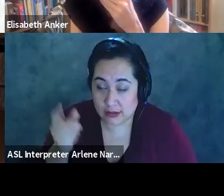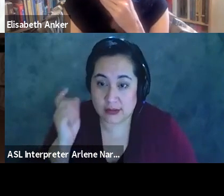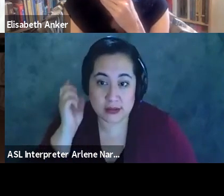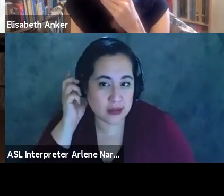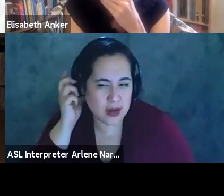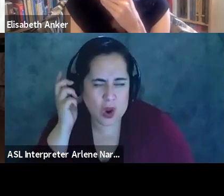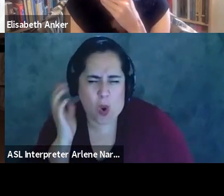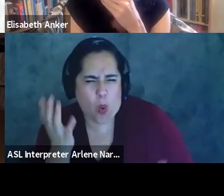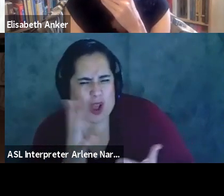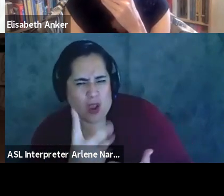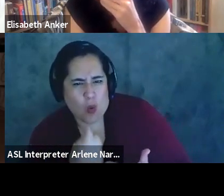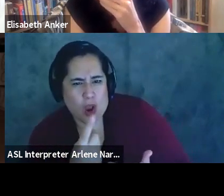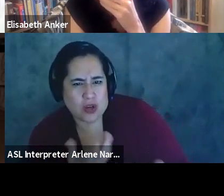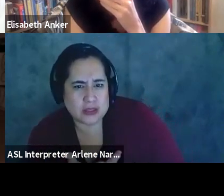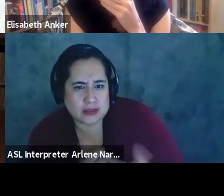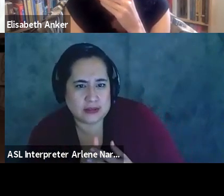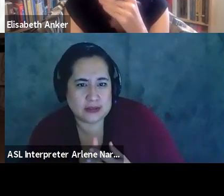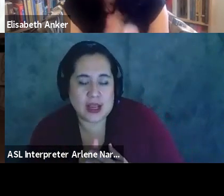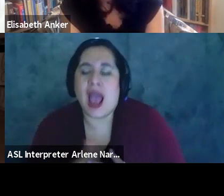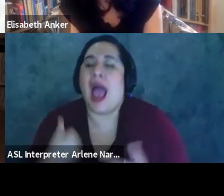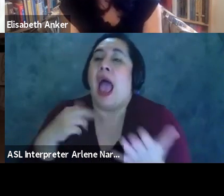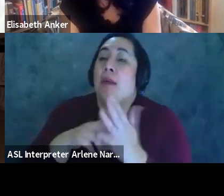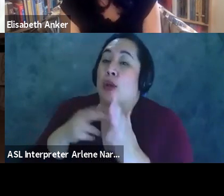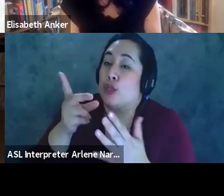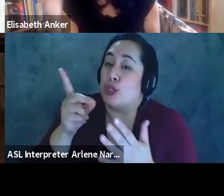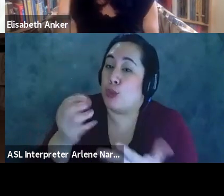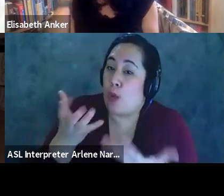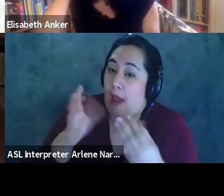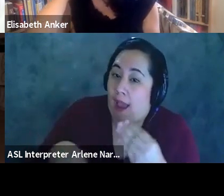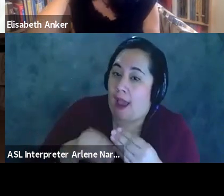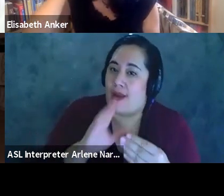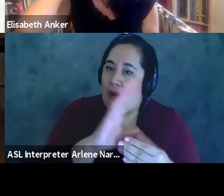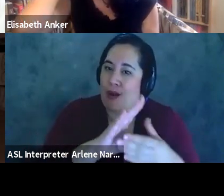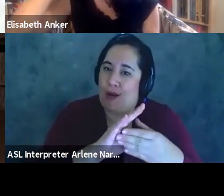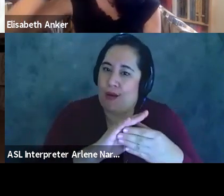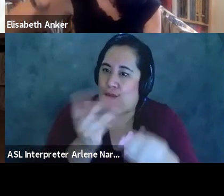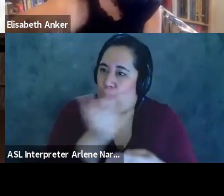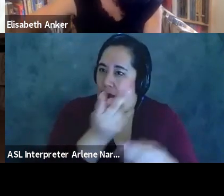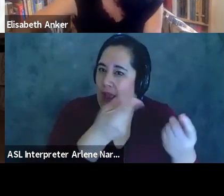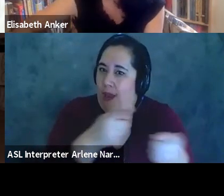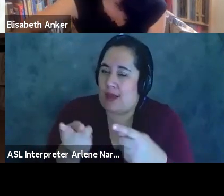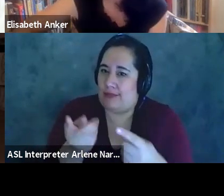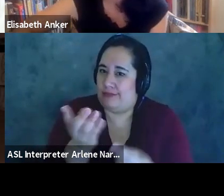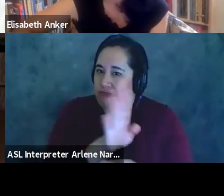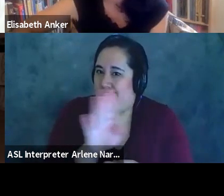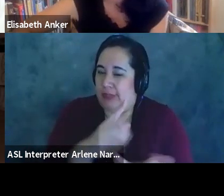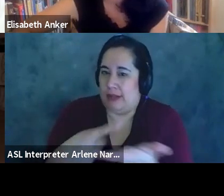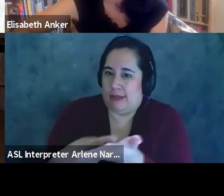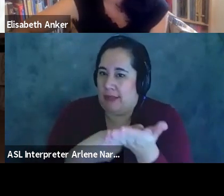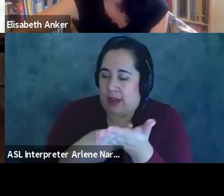What is your question? Oh, I mean, do you want to add anything to the exchange that is taking place over here? Do you want